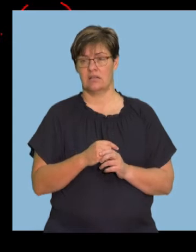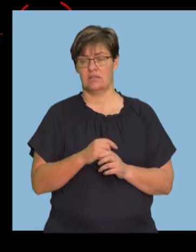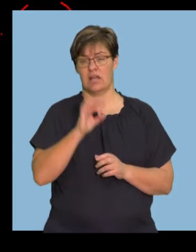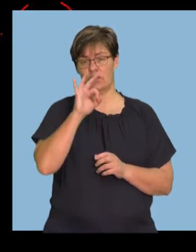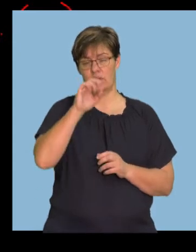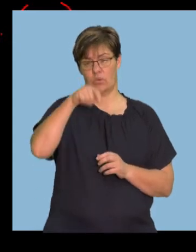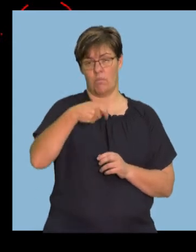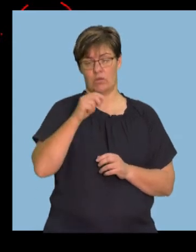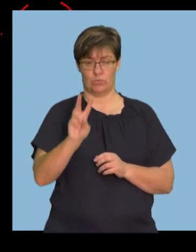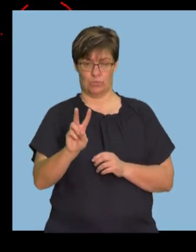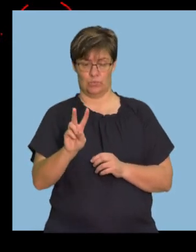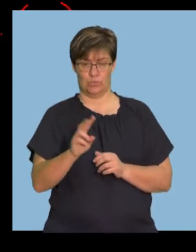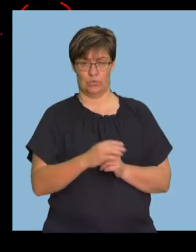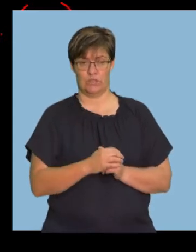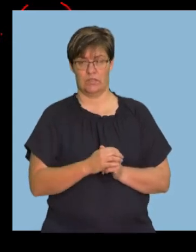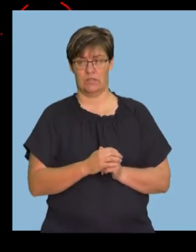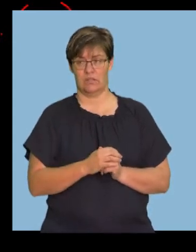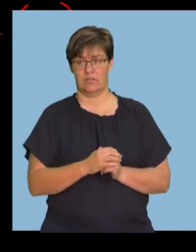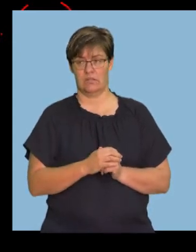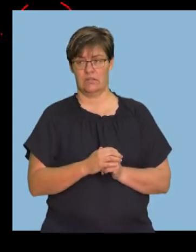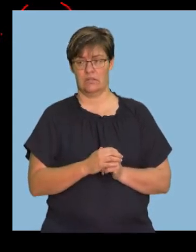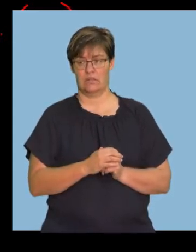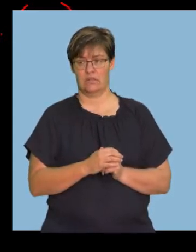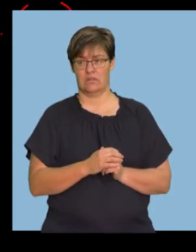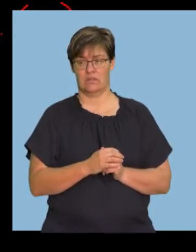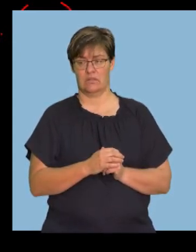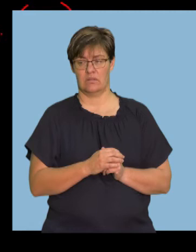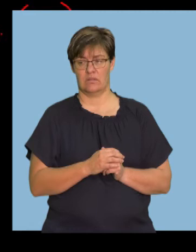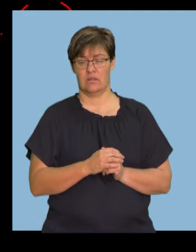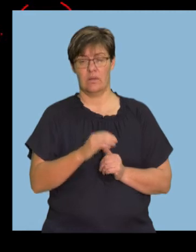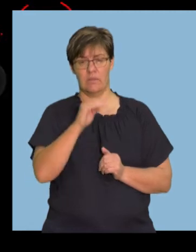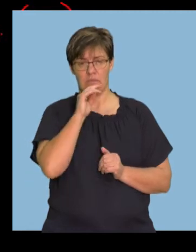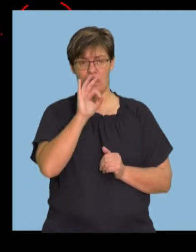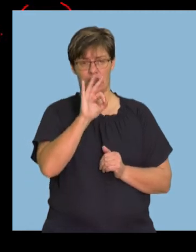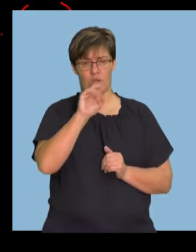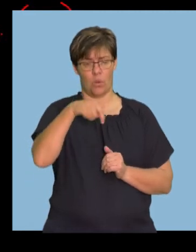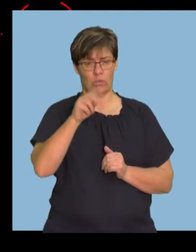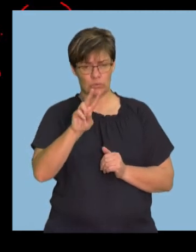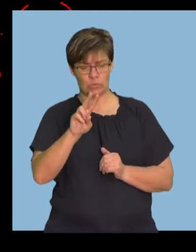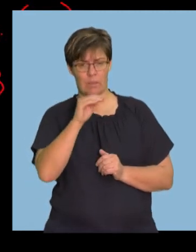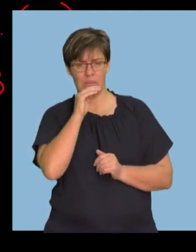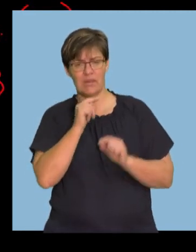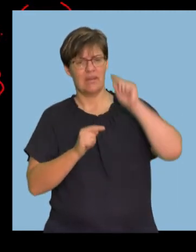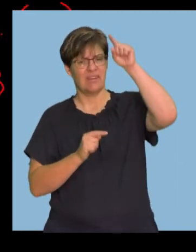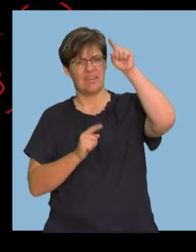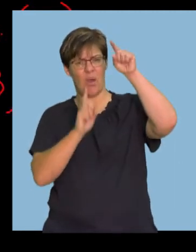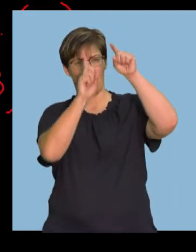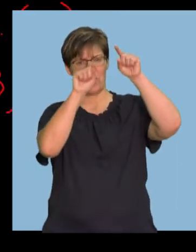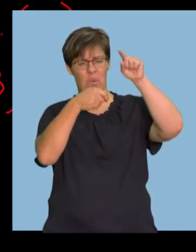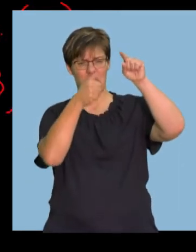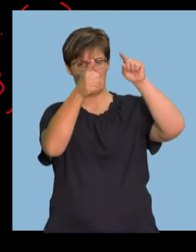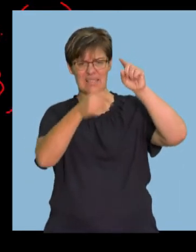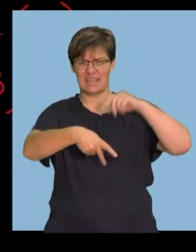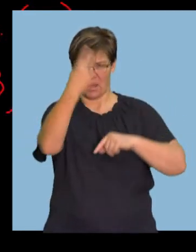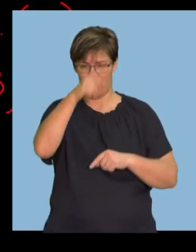we get 16 over 5 as a decimal fraction, which is 3.2. Actually, 3.2 is double